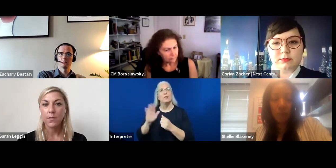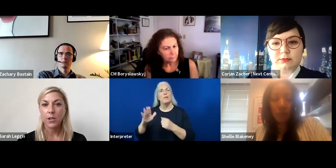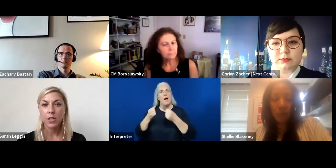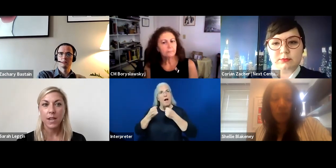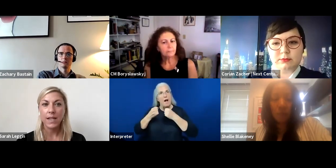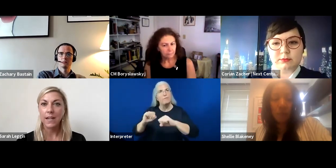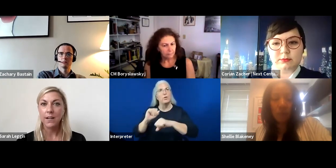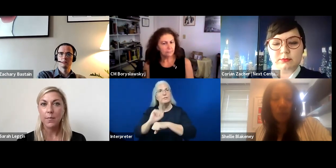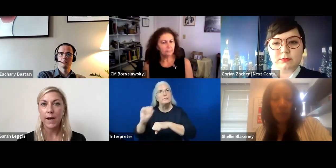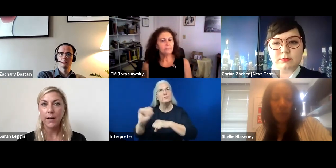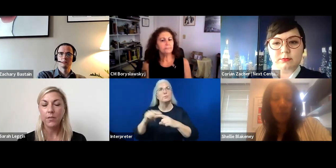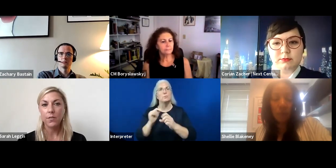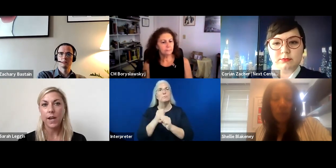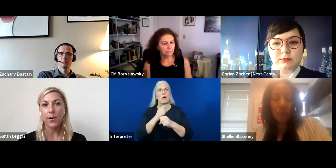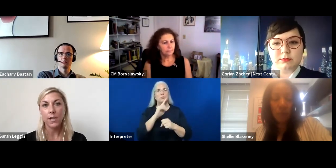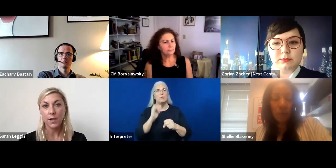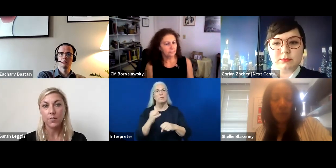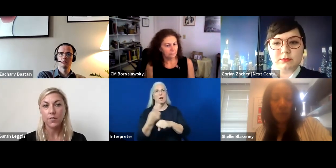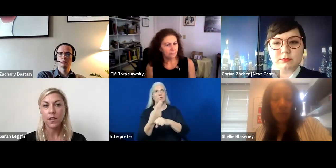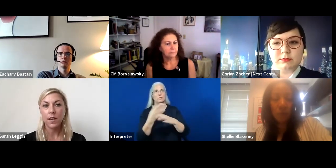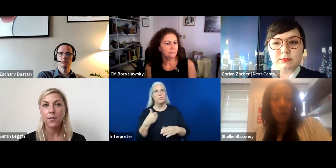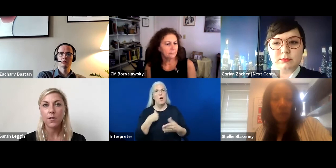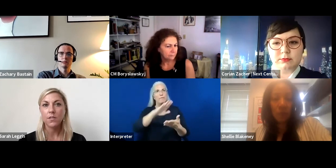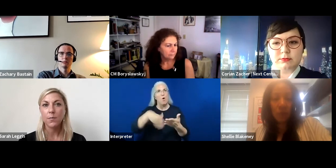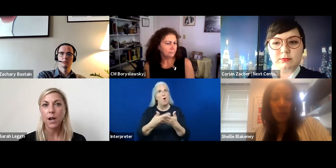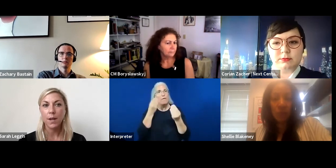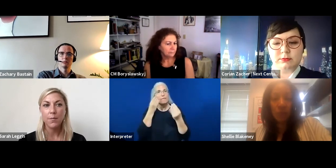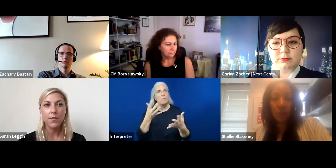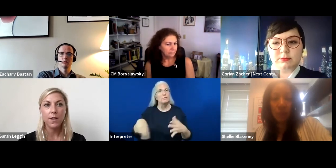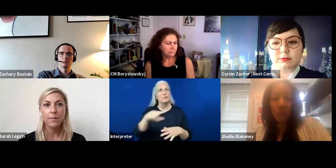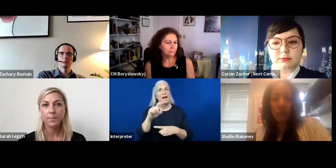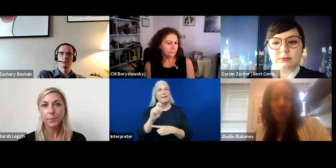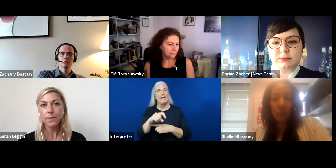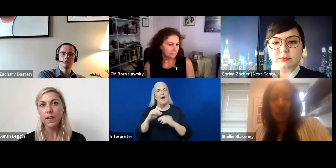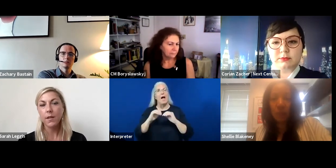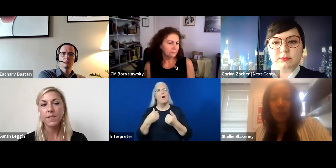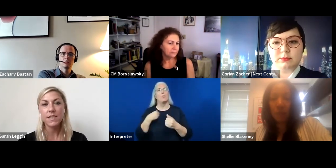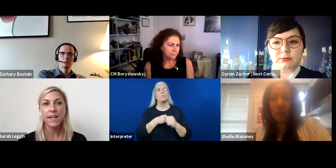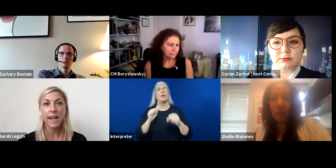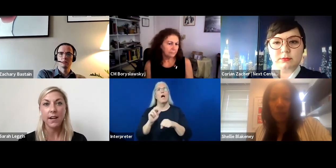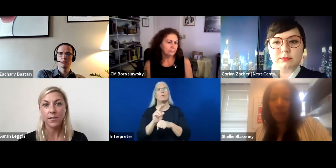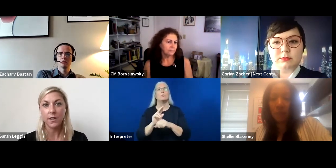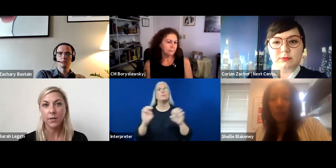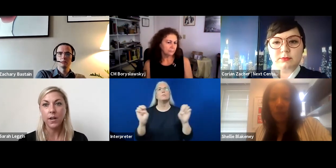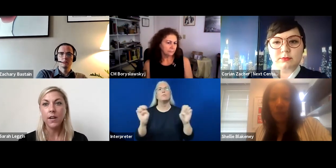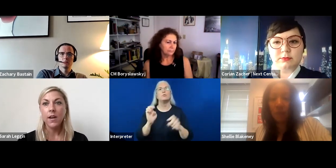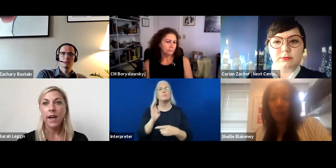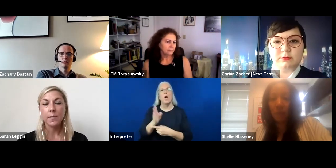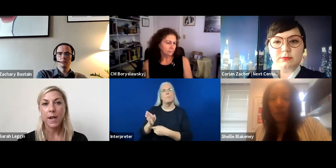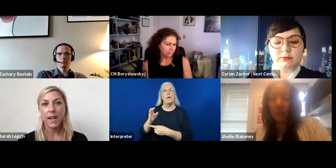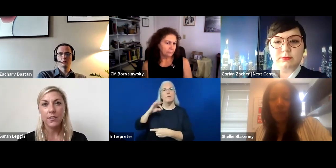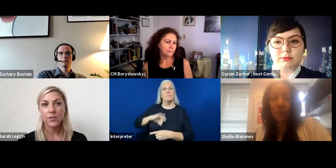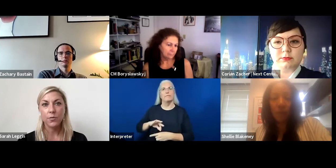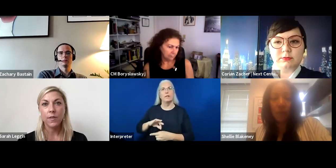the information they need about how to use the emergency broadband benefit, CTIA also